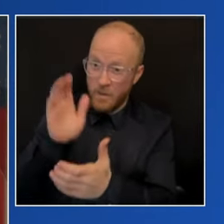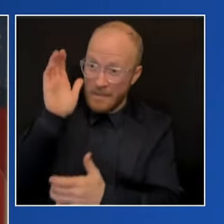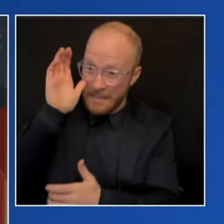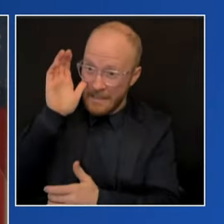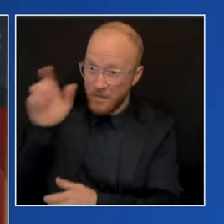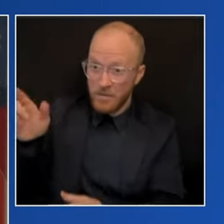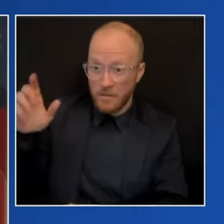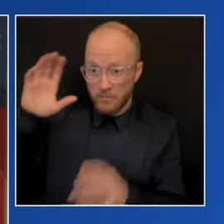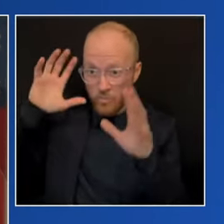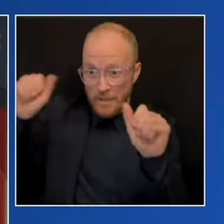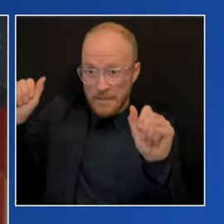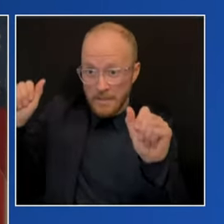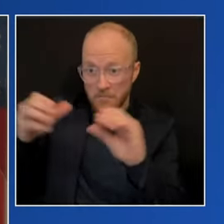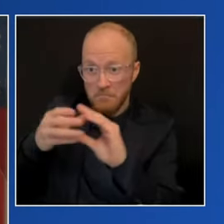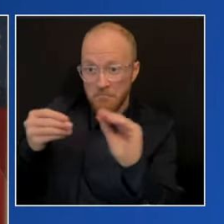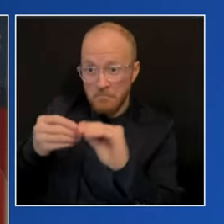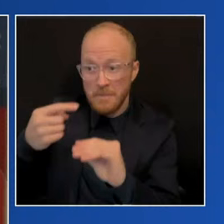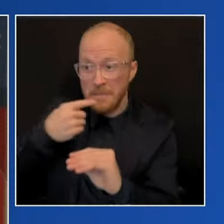like that?